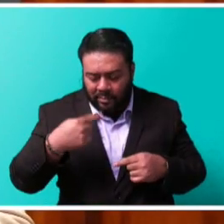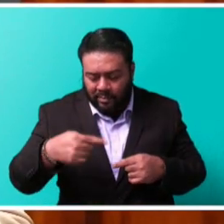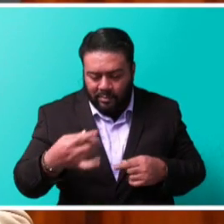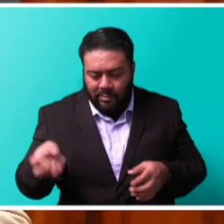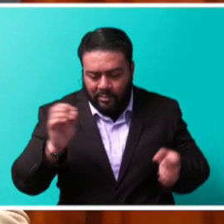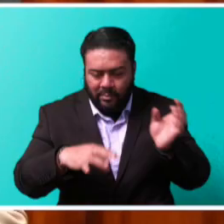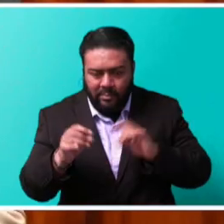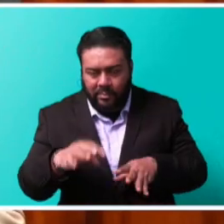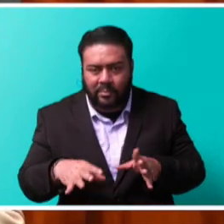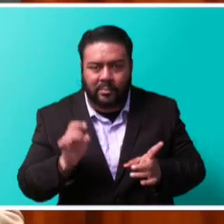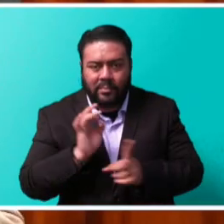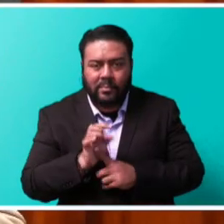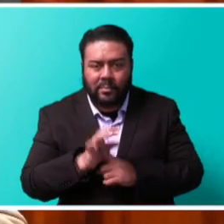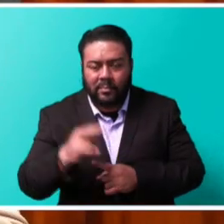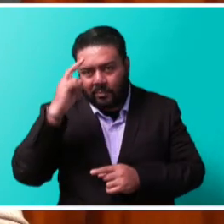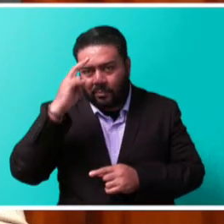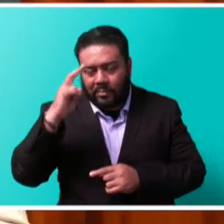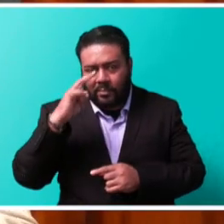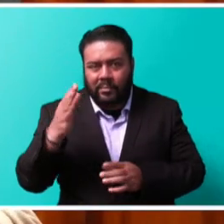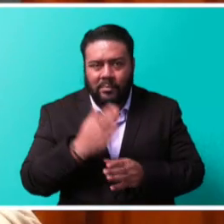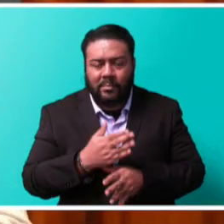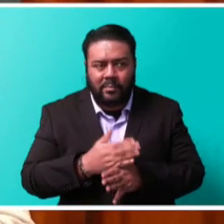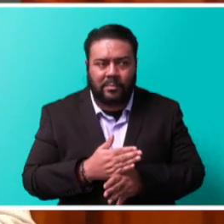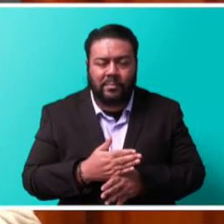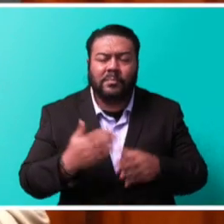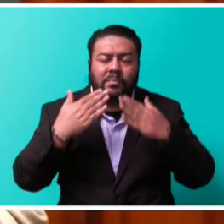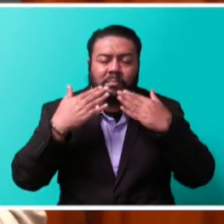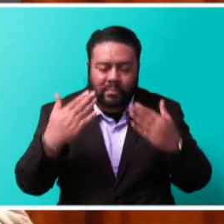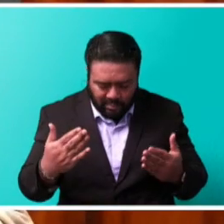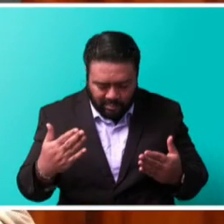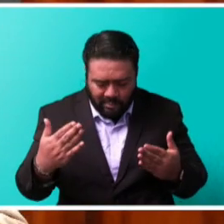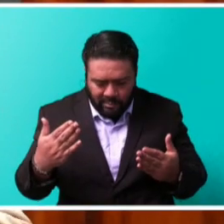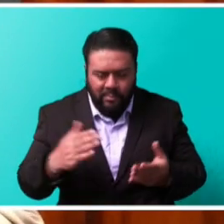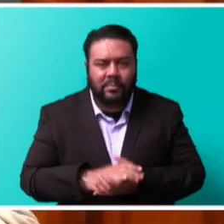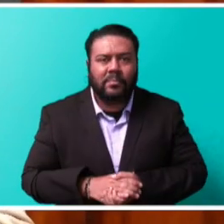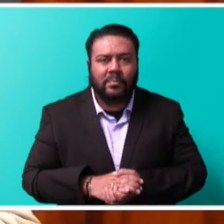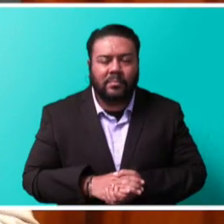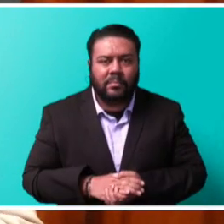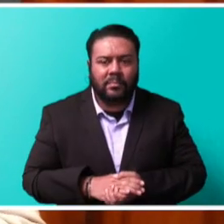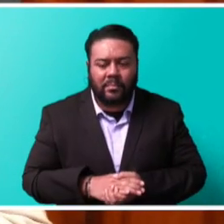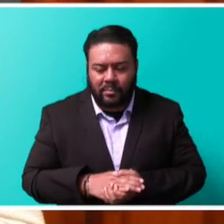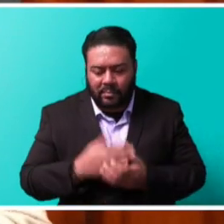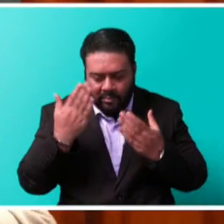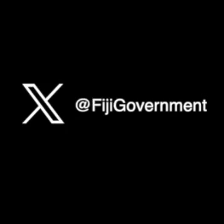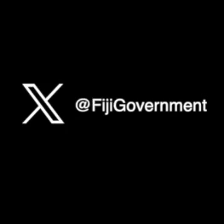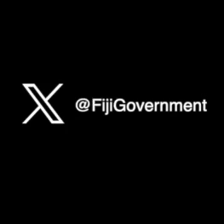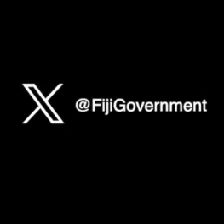this important national initiative. And I thank you, Honorable Speaker, for the opportunity to